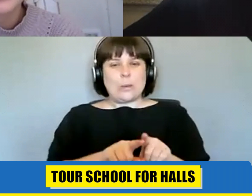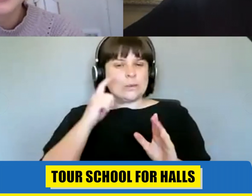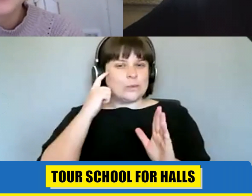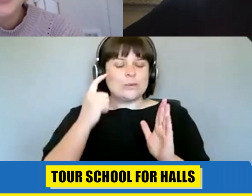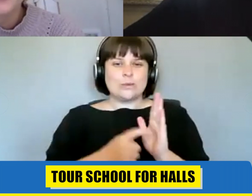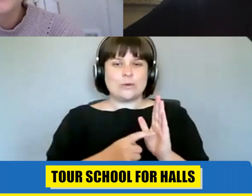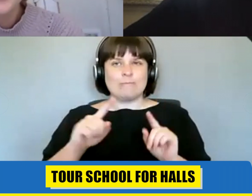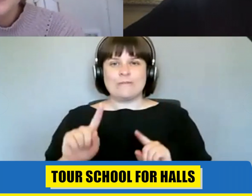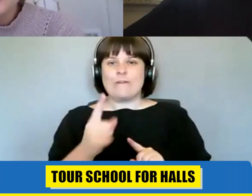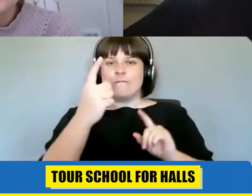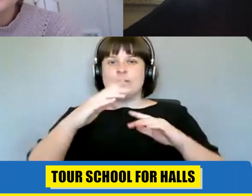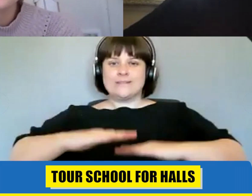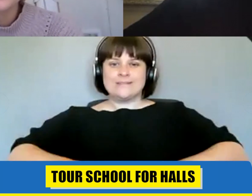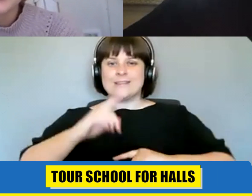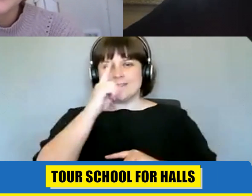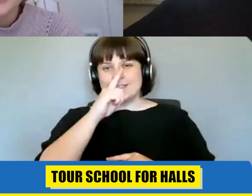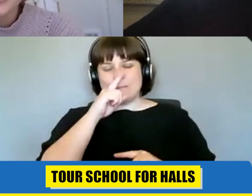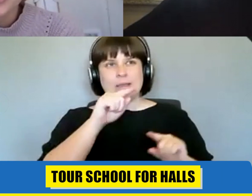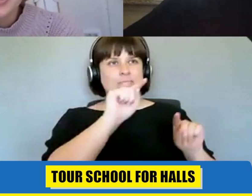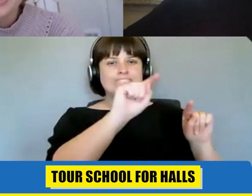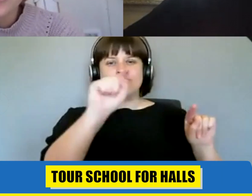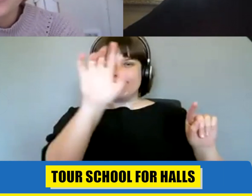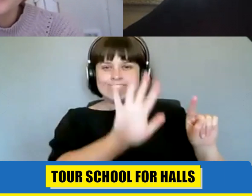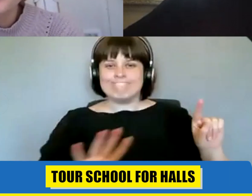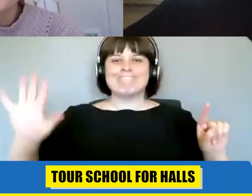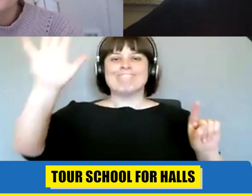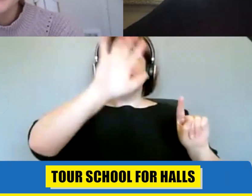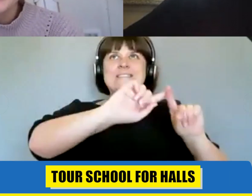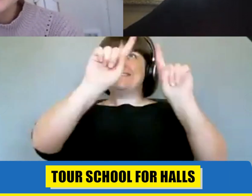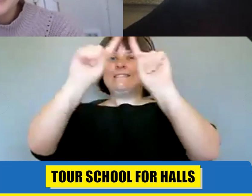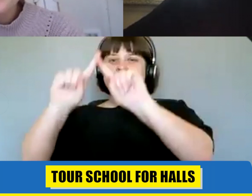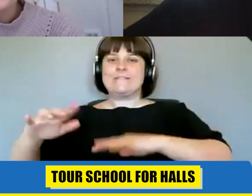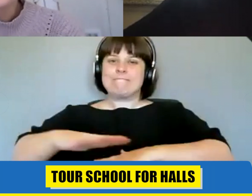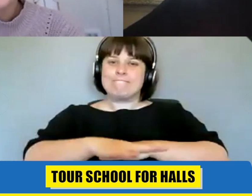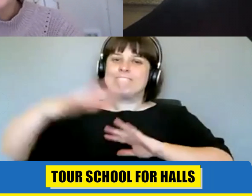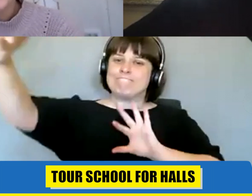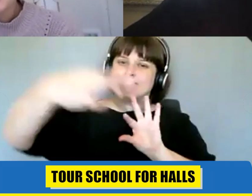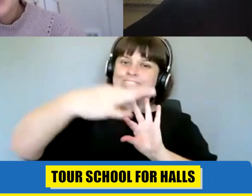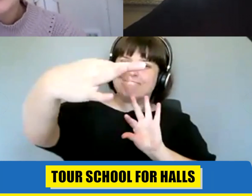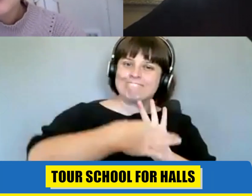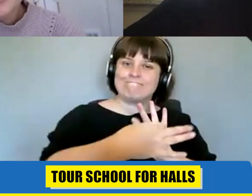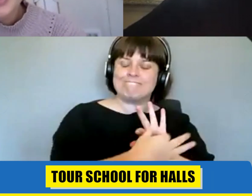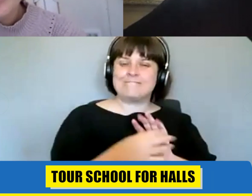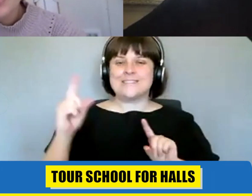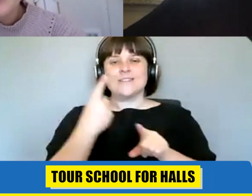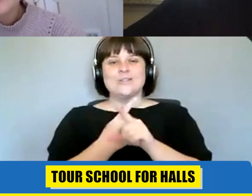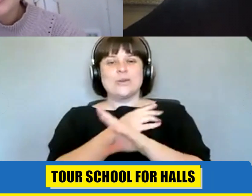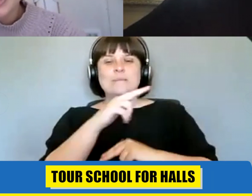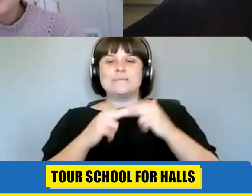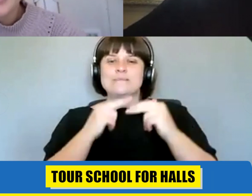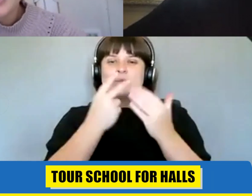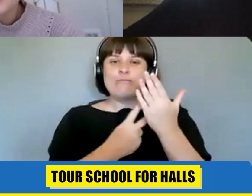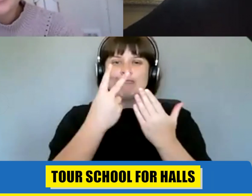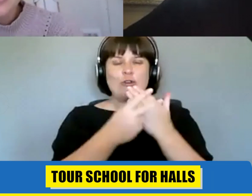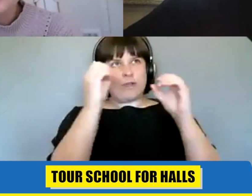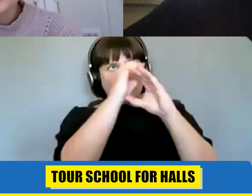First Nations people of all the different lands that we're zooming in from. Today, we're going to be talking about developing a programming vision,